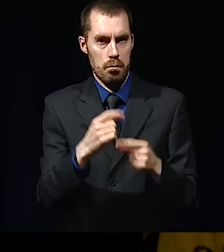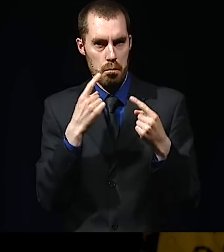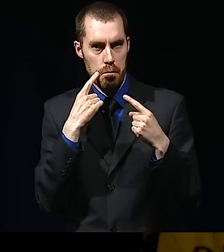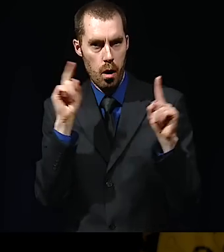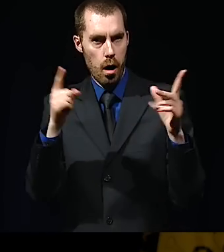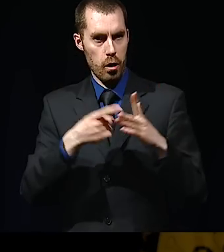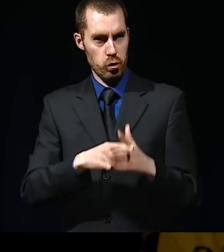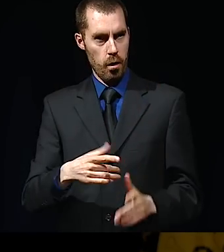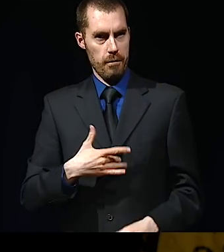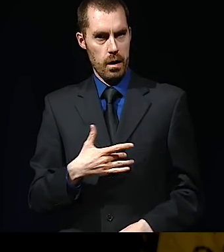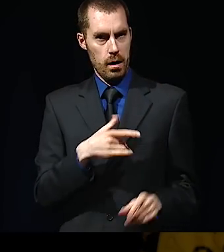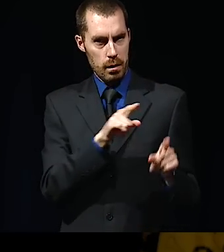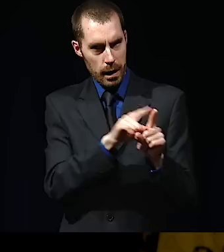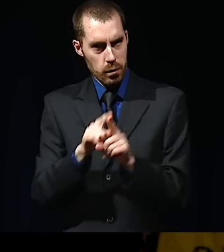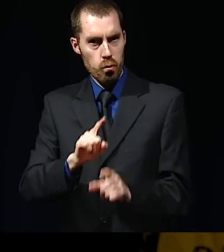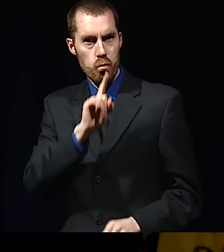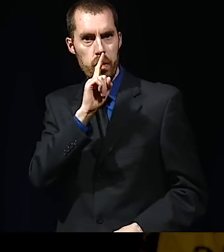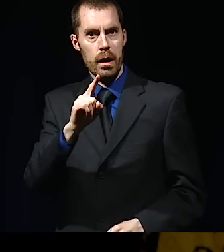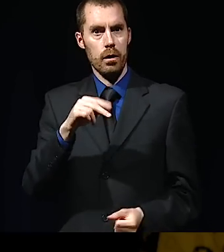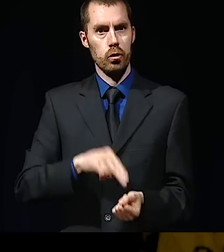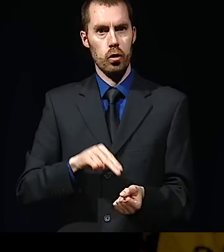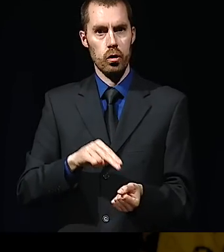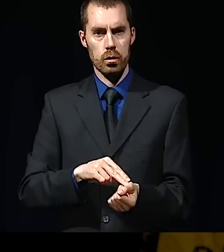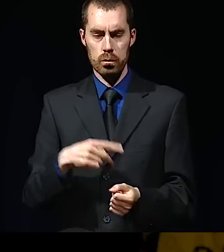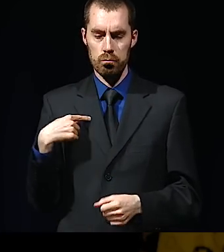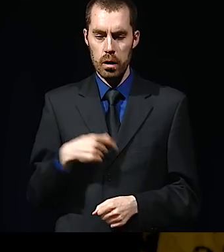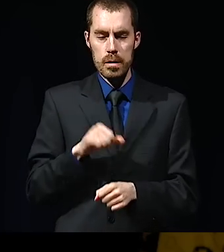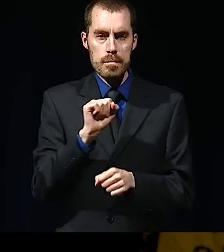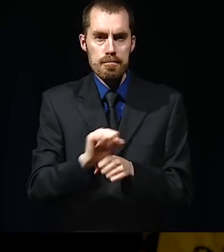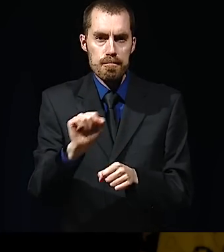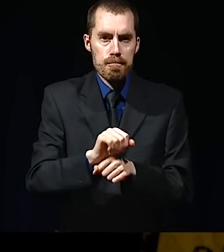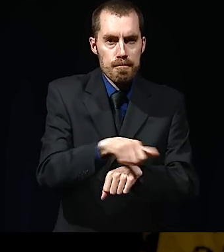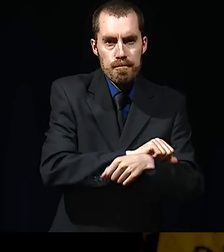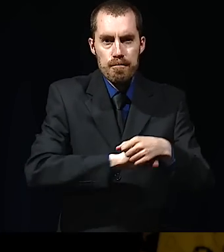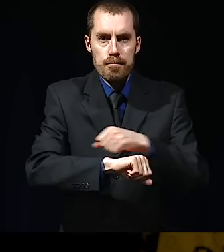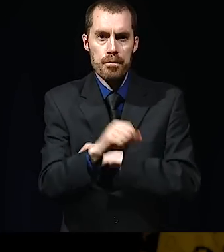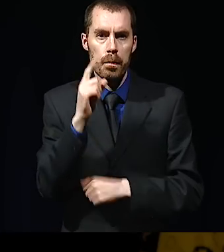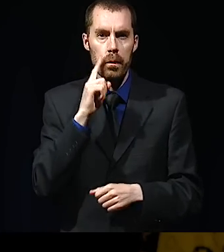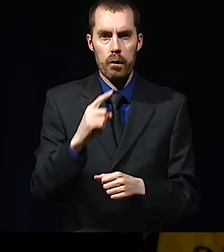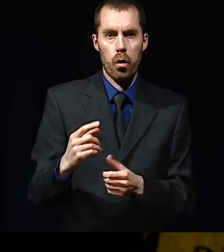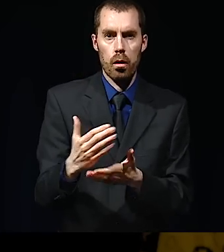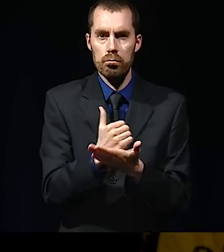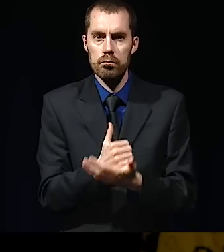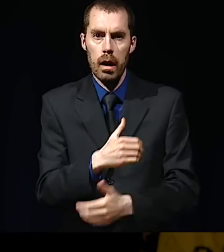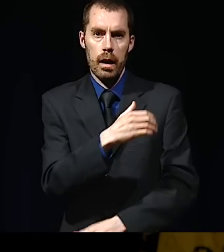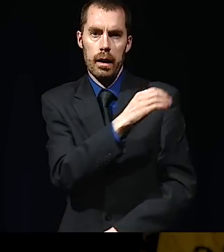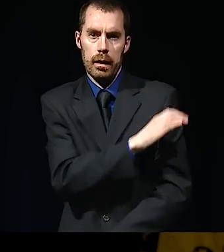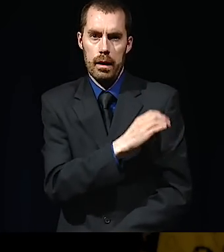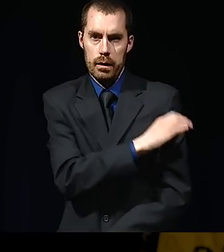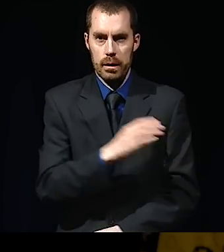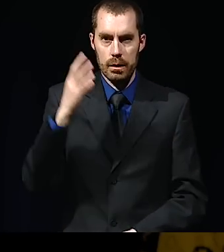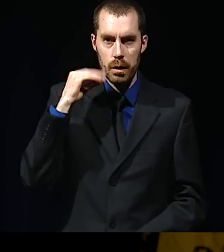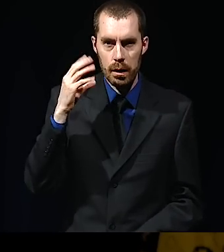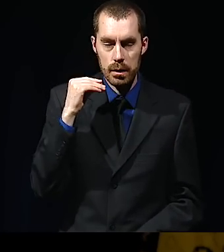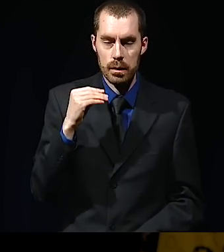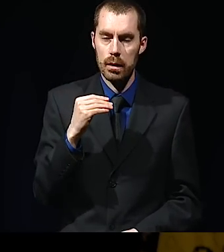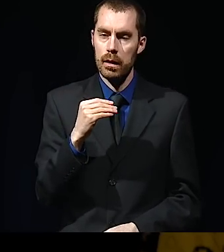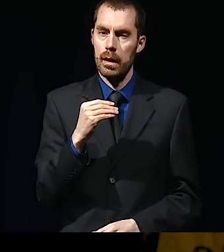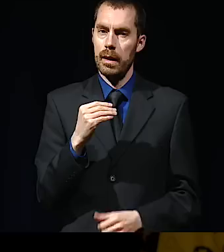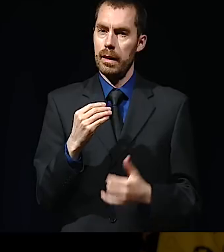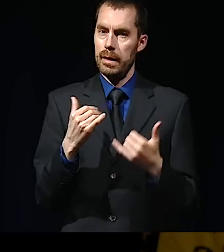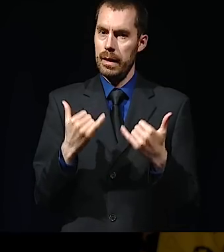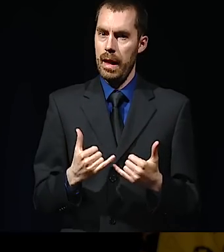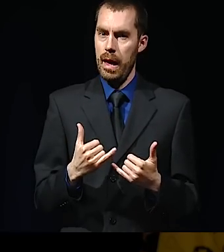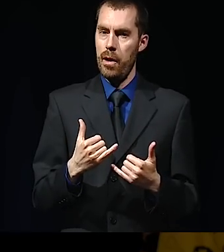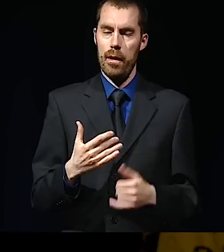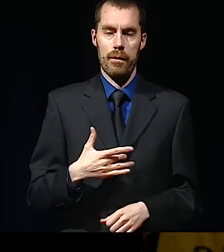nurses. We had all worked incredibly hard to have that clinical experience. Some days it felt like the pandemic swept our chance to